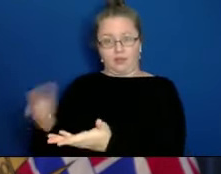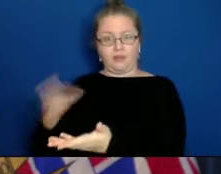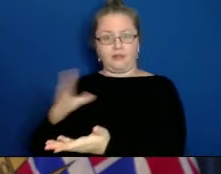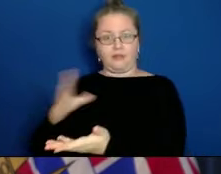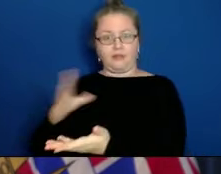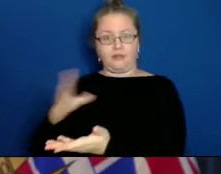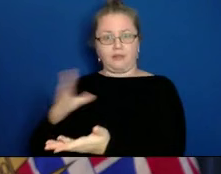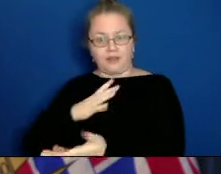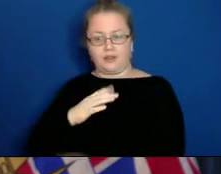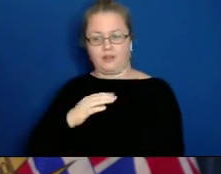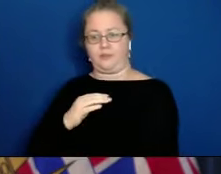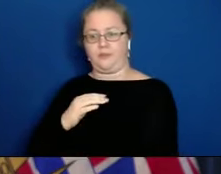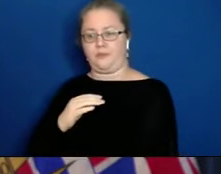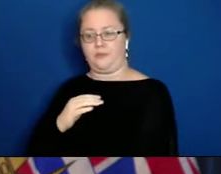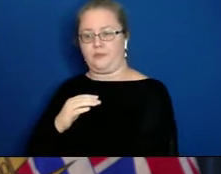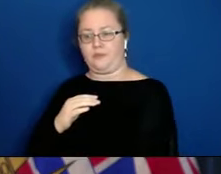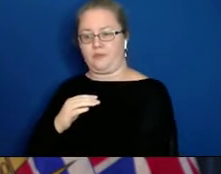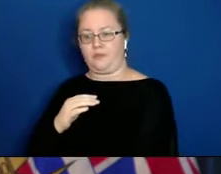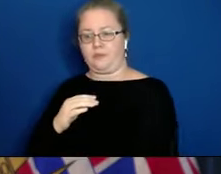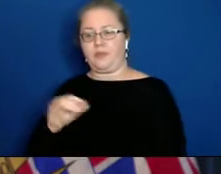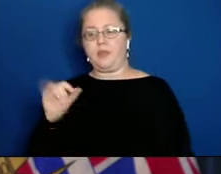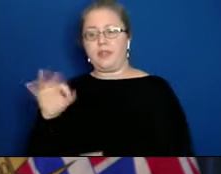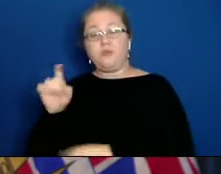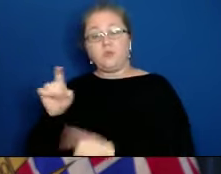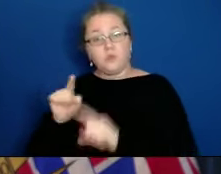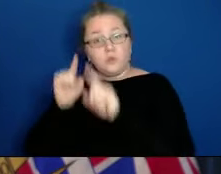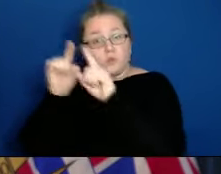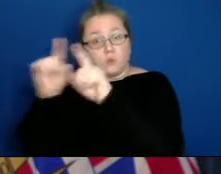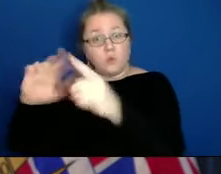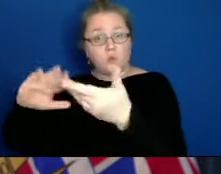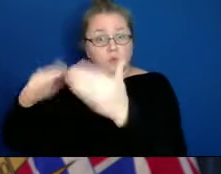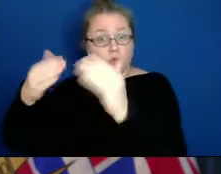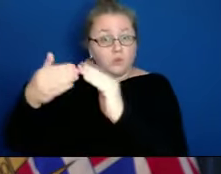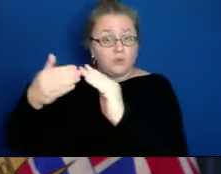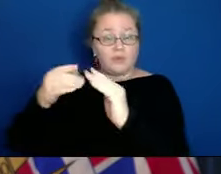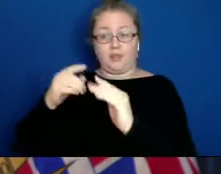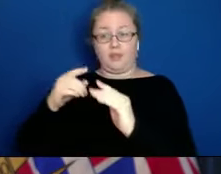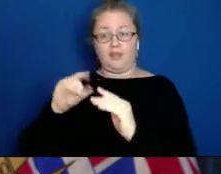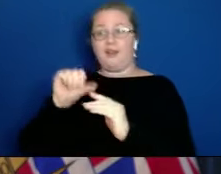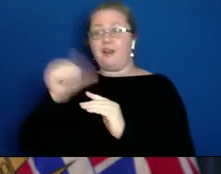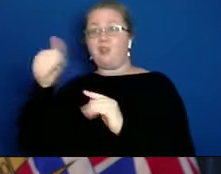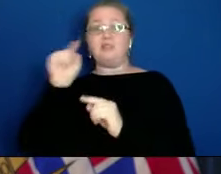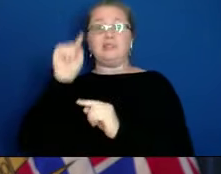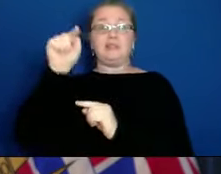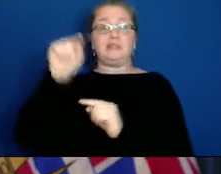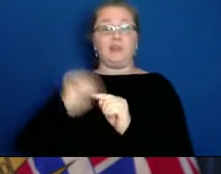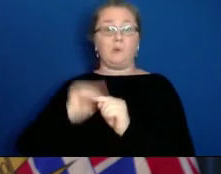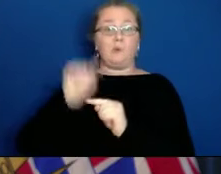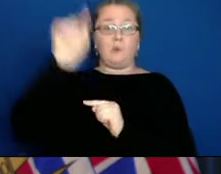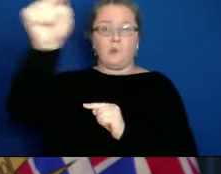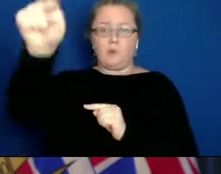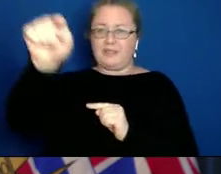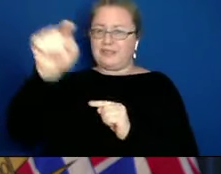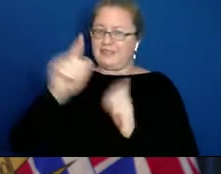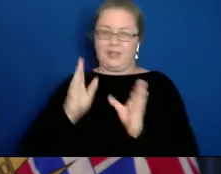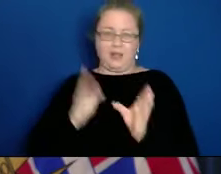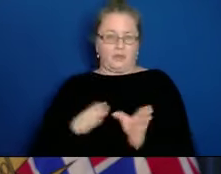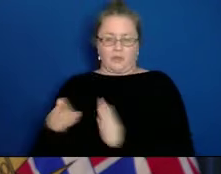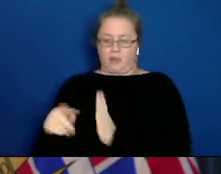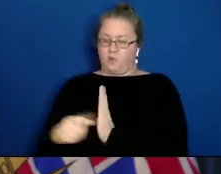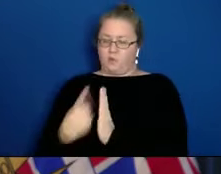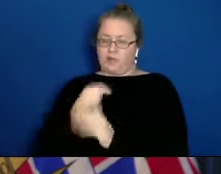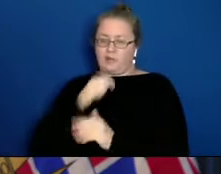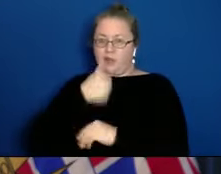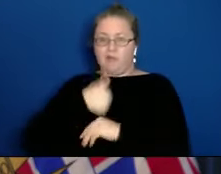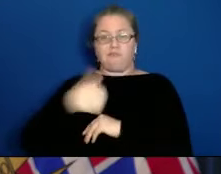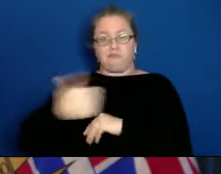now. If you need to go to a store in another community, then plan ahead and go as infrequently as possible for